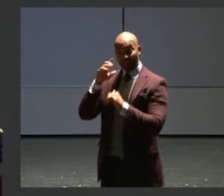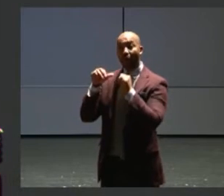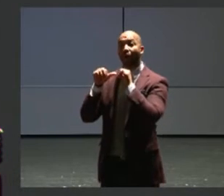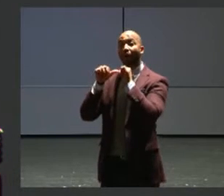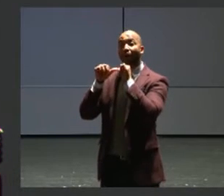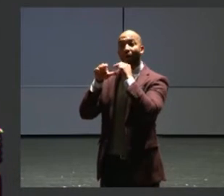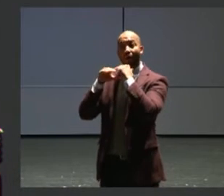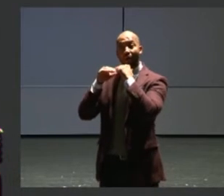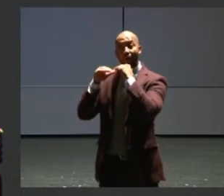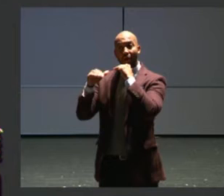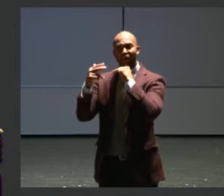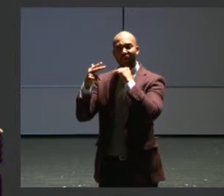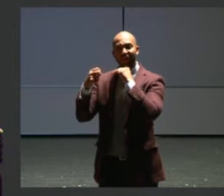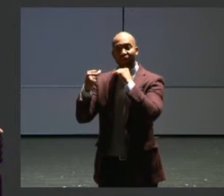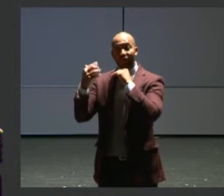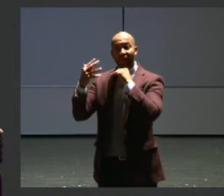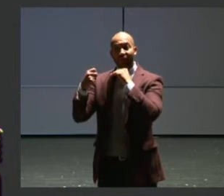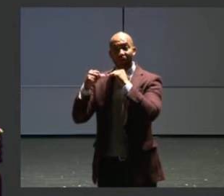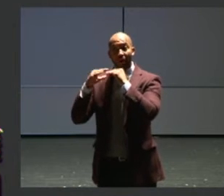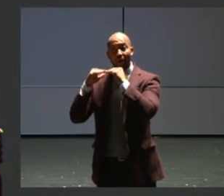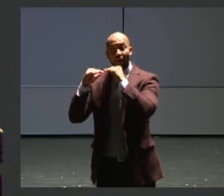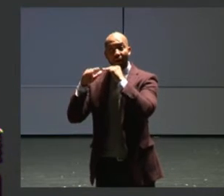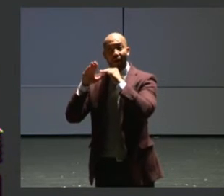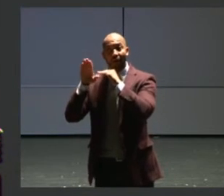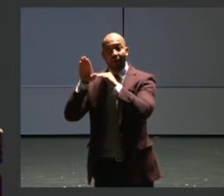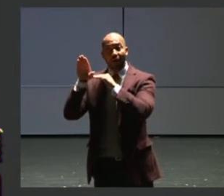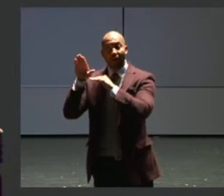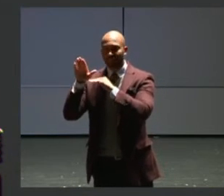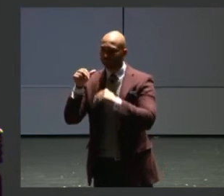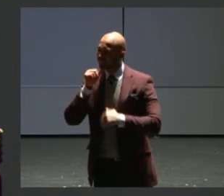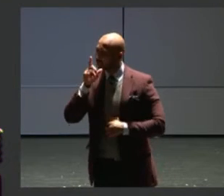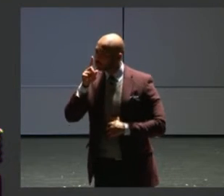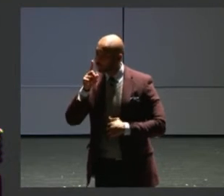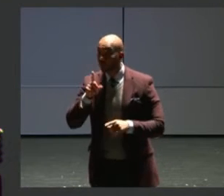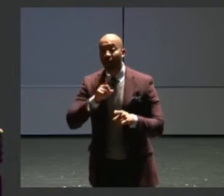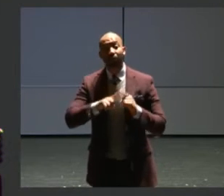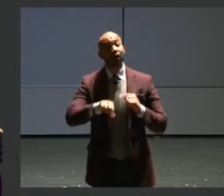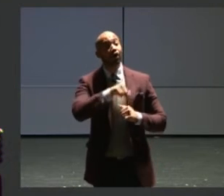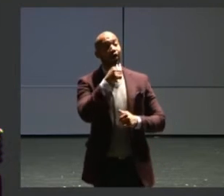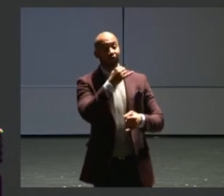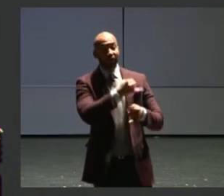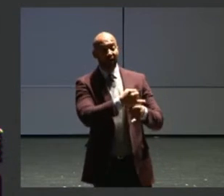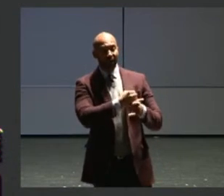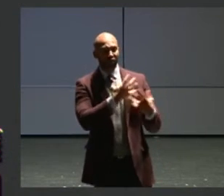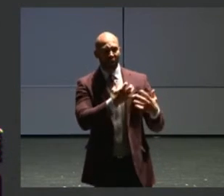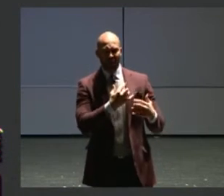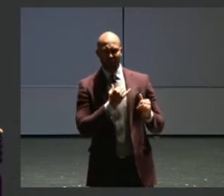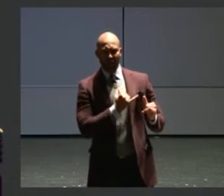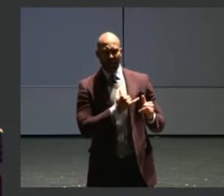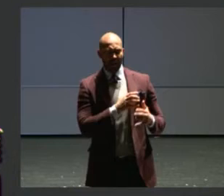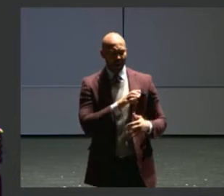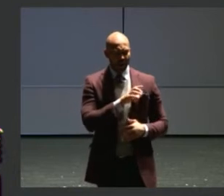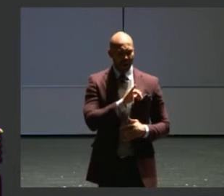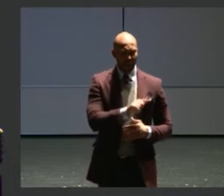sustainable 3-5 years down the road. There are campuses across the country who are pursuing the same thing with Illinois.